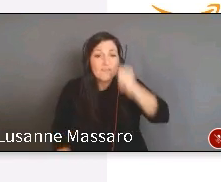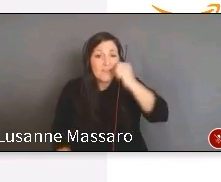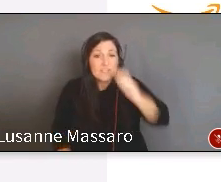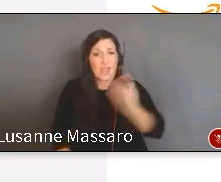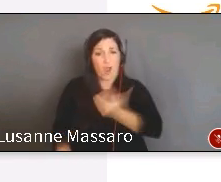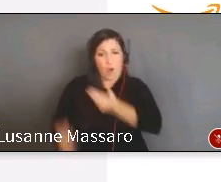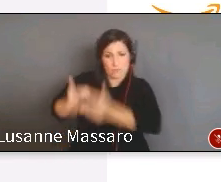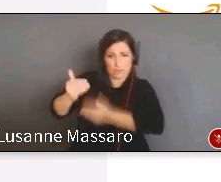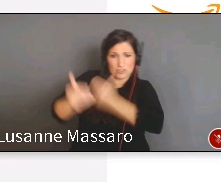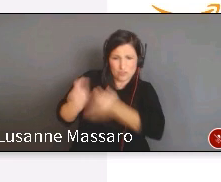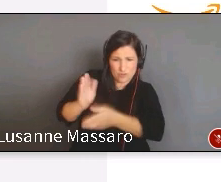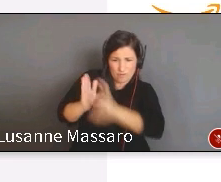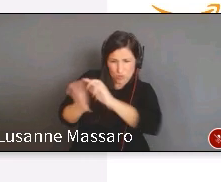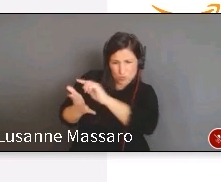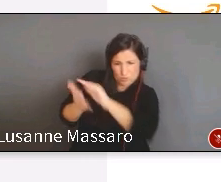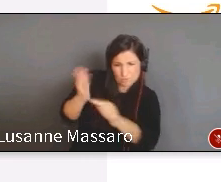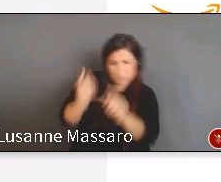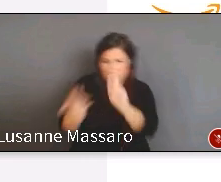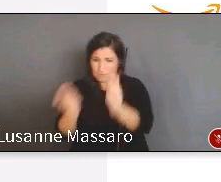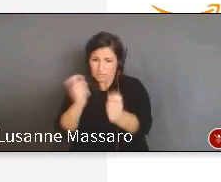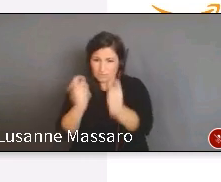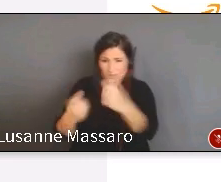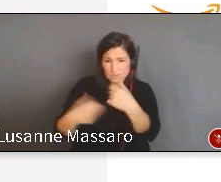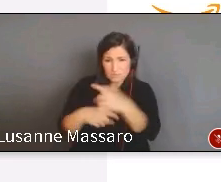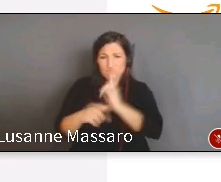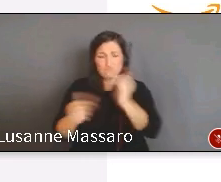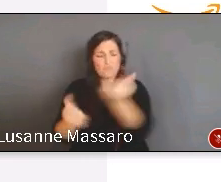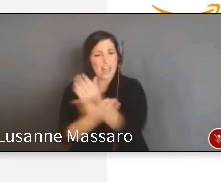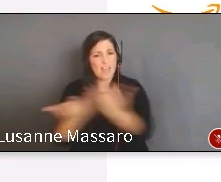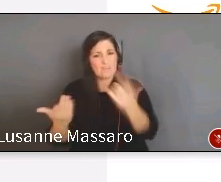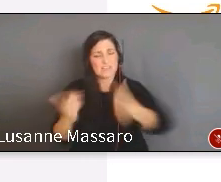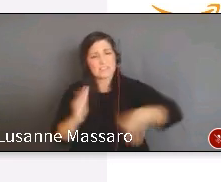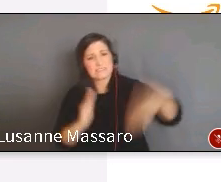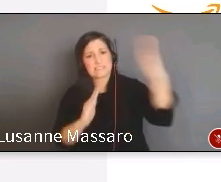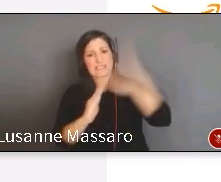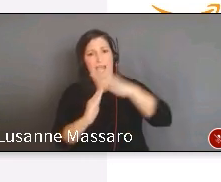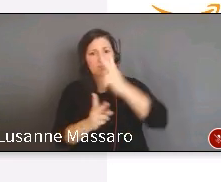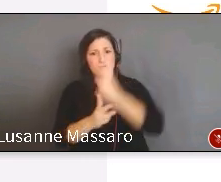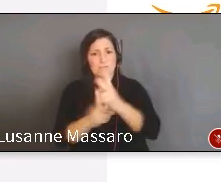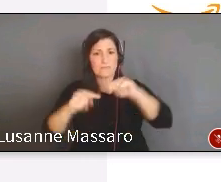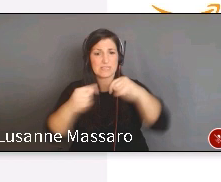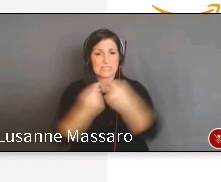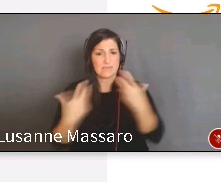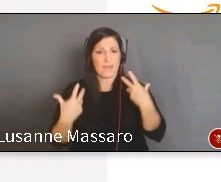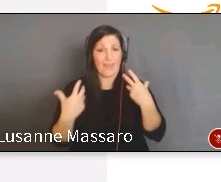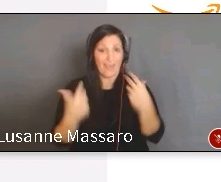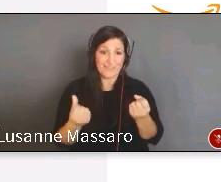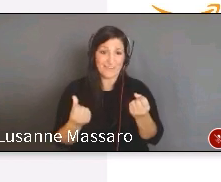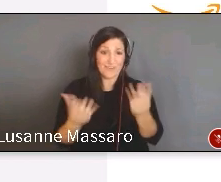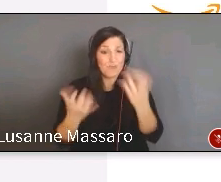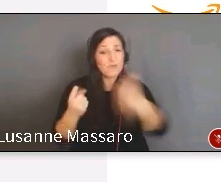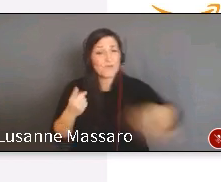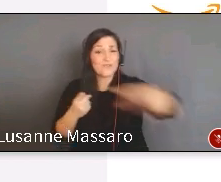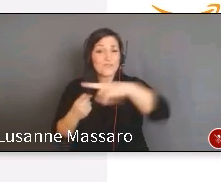we're doing everything we can to keep our team healthy. We would like for you to come into work and